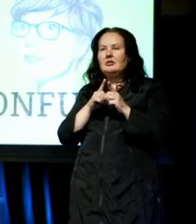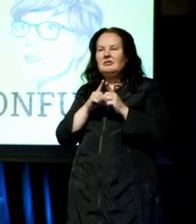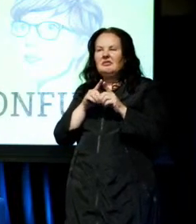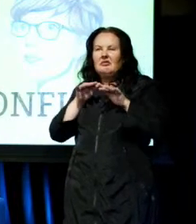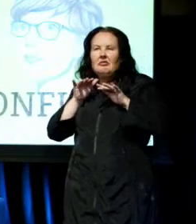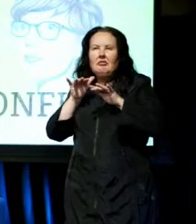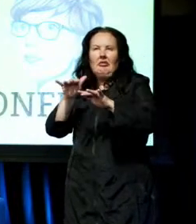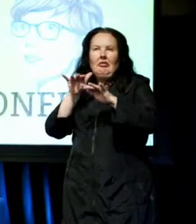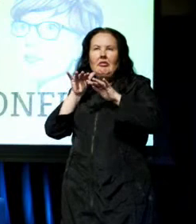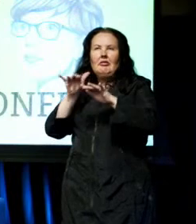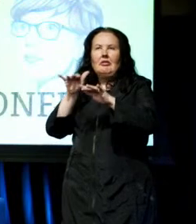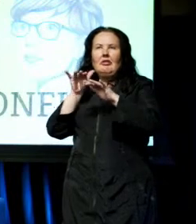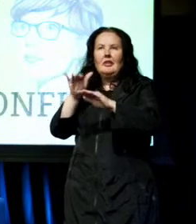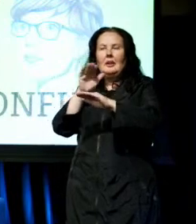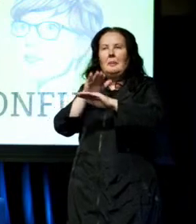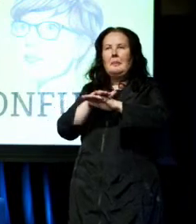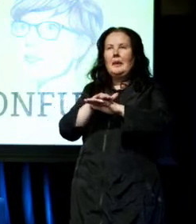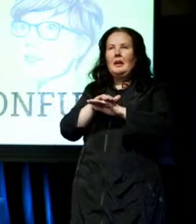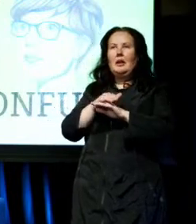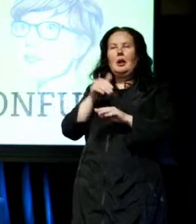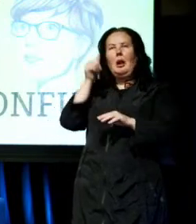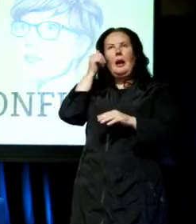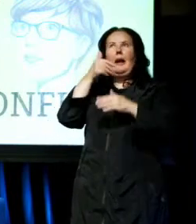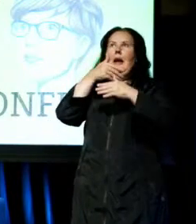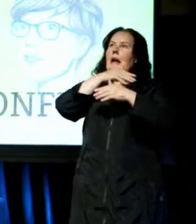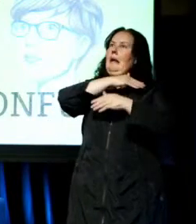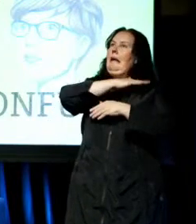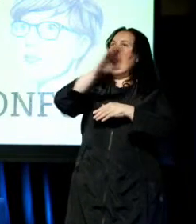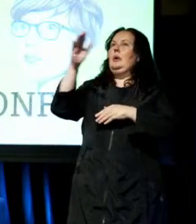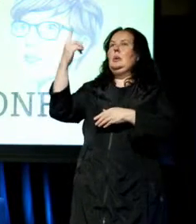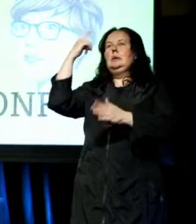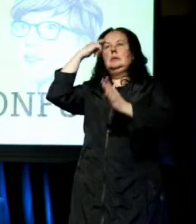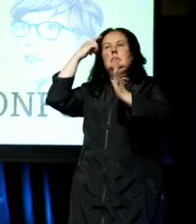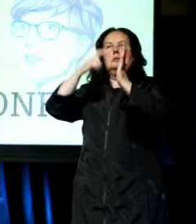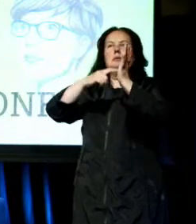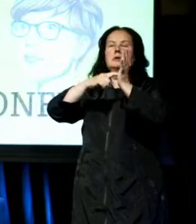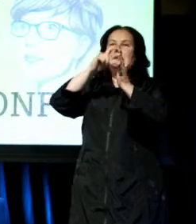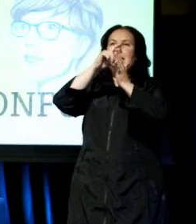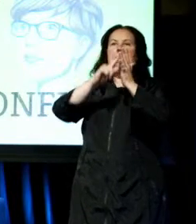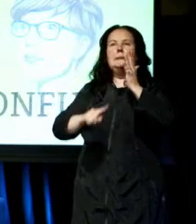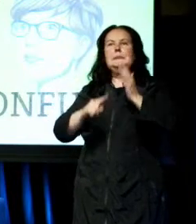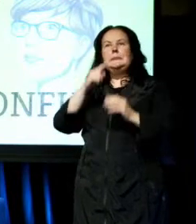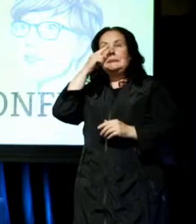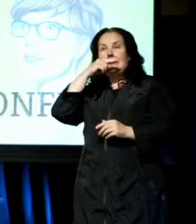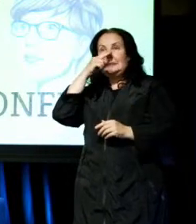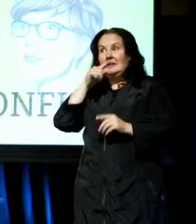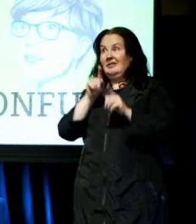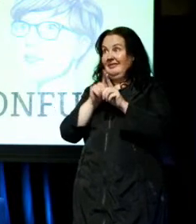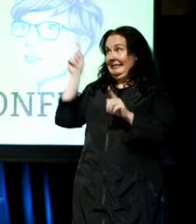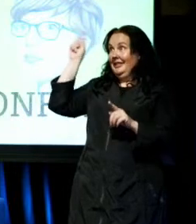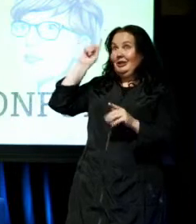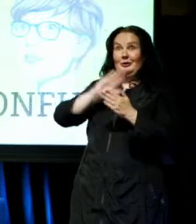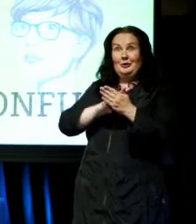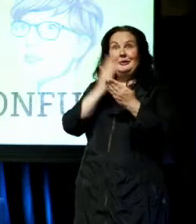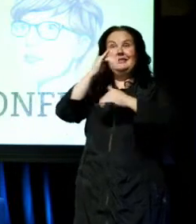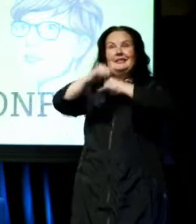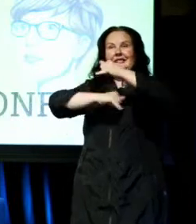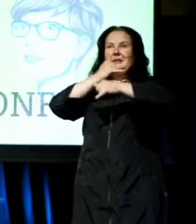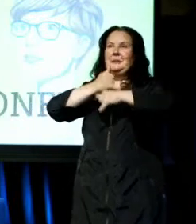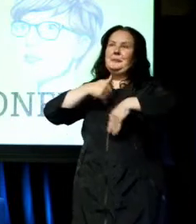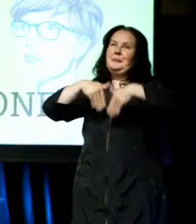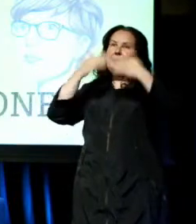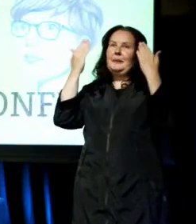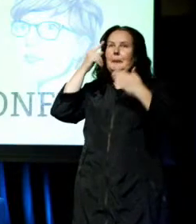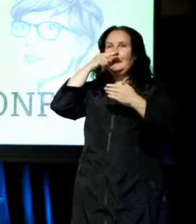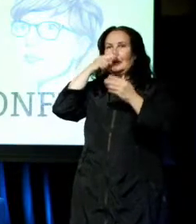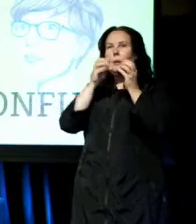the token day where everyone acknowledges disabled people. Mm. Like, it's like International Day, which today is the real International Day of People with